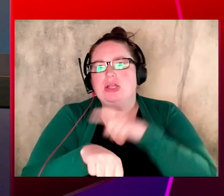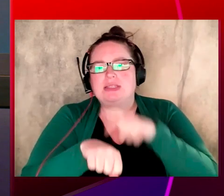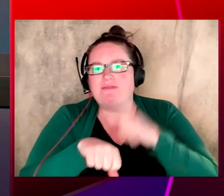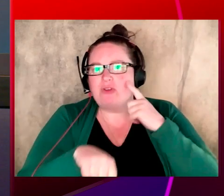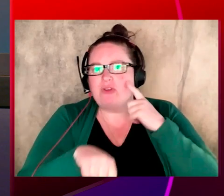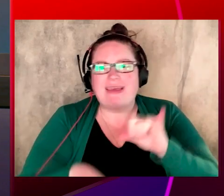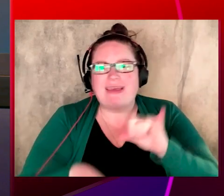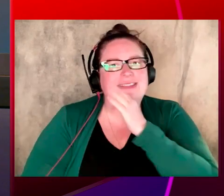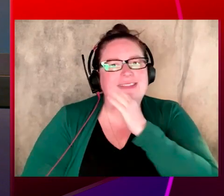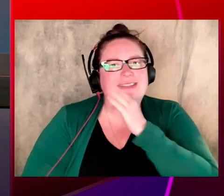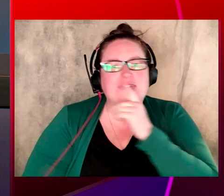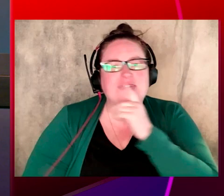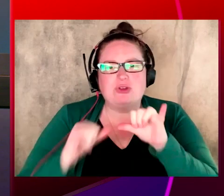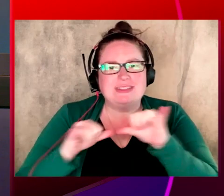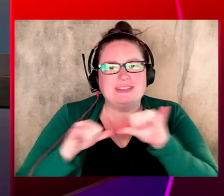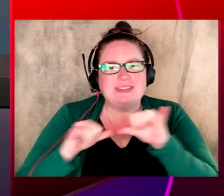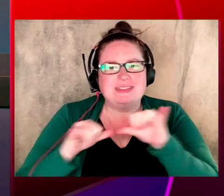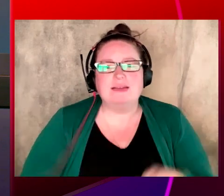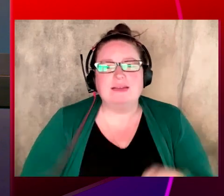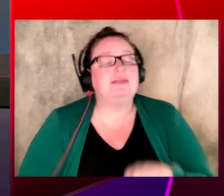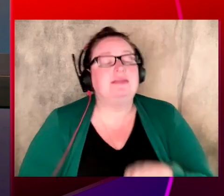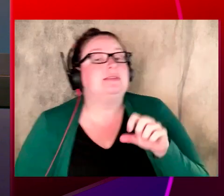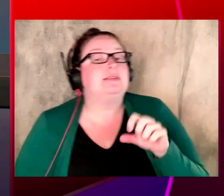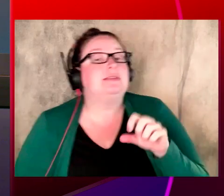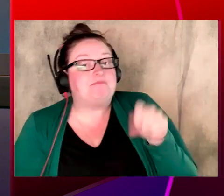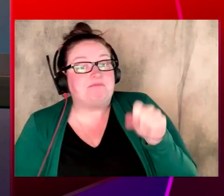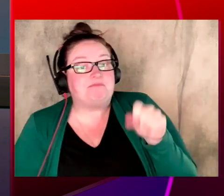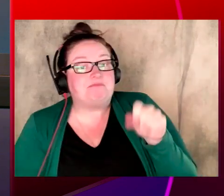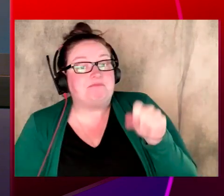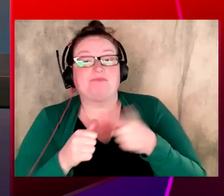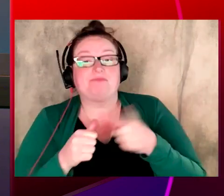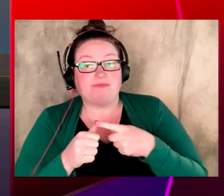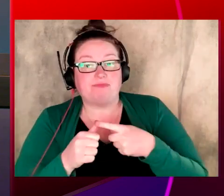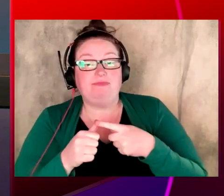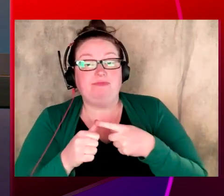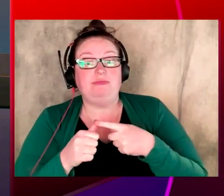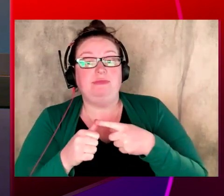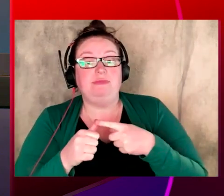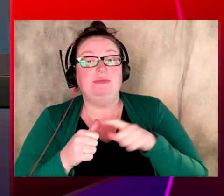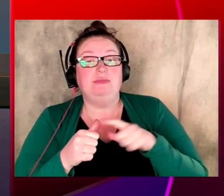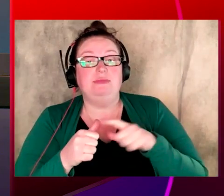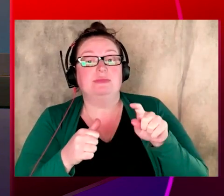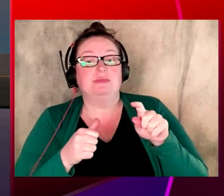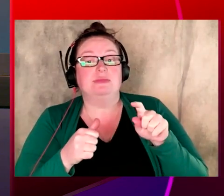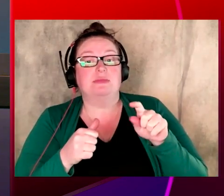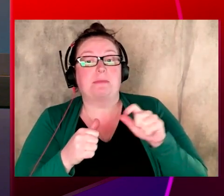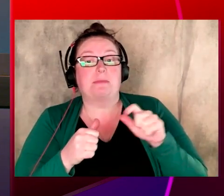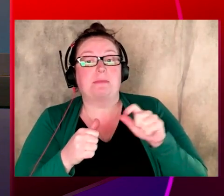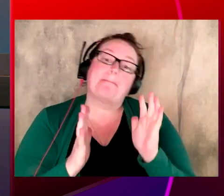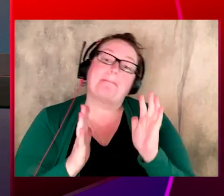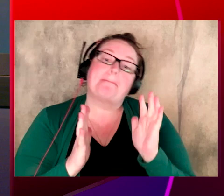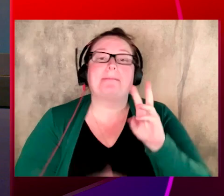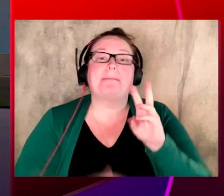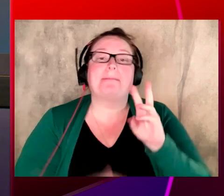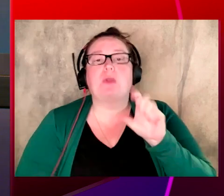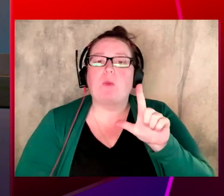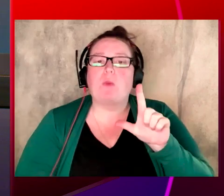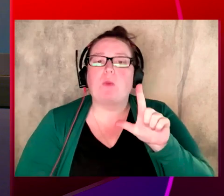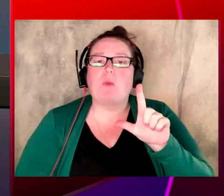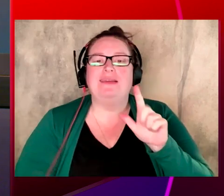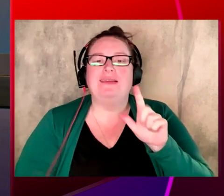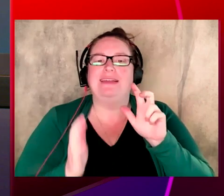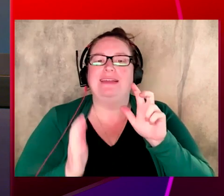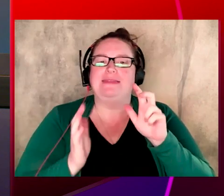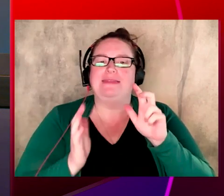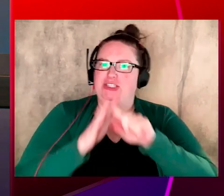scale? Yeah, so the first is that you got to, well, actually, let me jump into some of the demos. We're